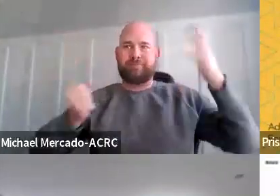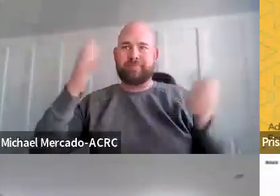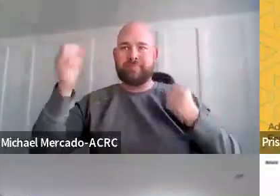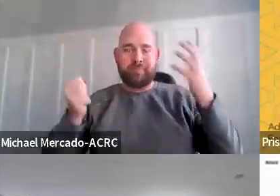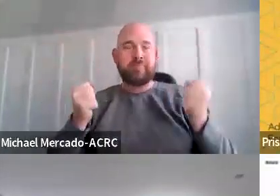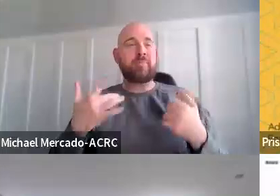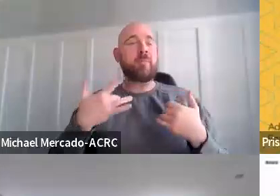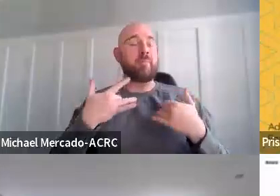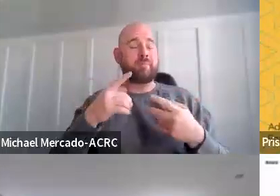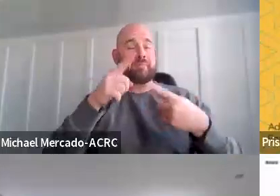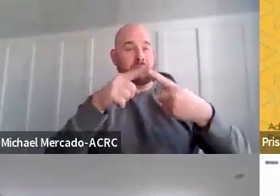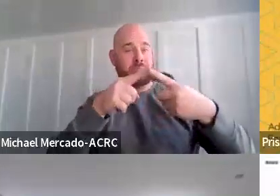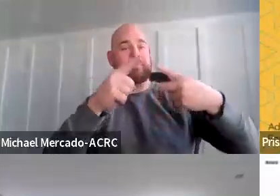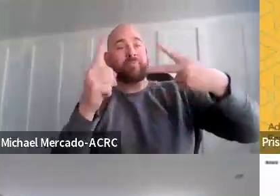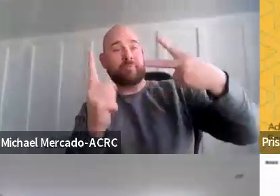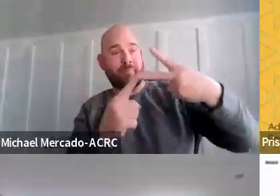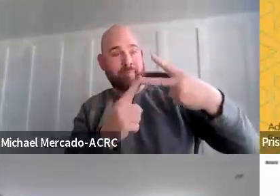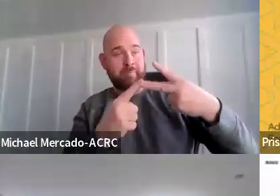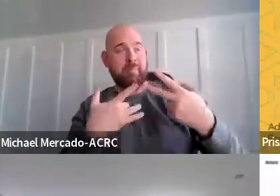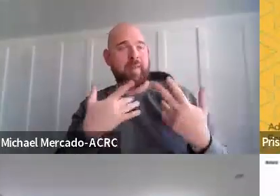signing space.